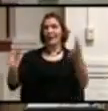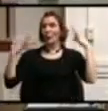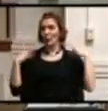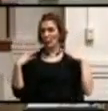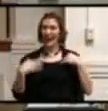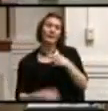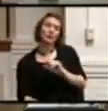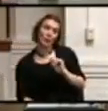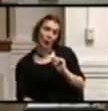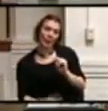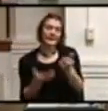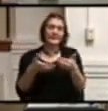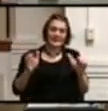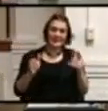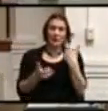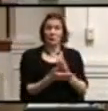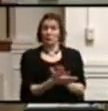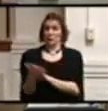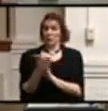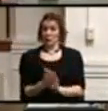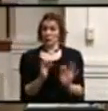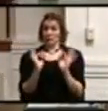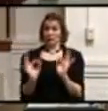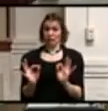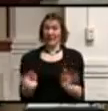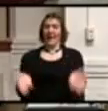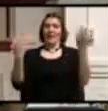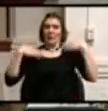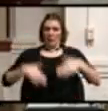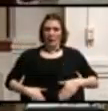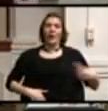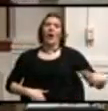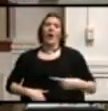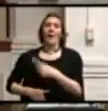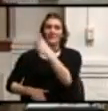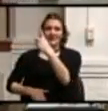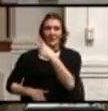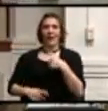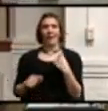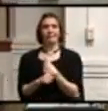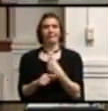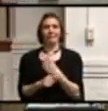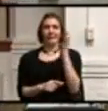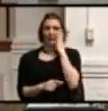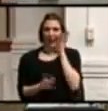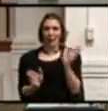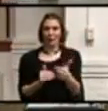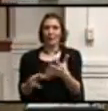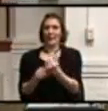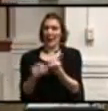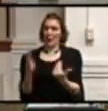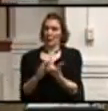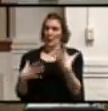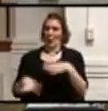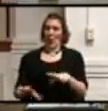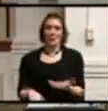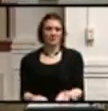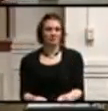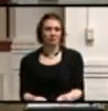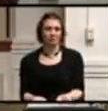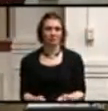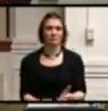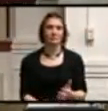There's a toilet and a sink. You get cleaned up, put the hospital gown on, and you go upstairs to your bunk, get a new set of clothes. So,